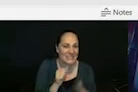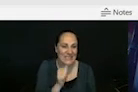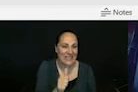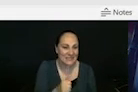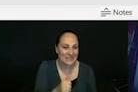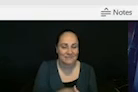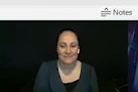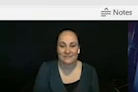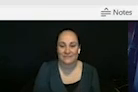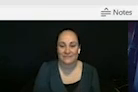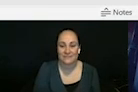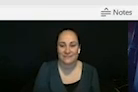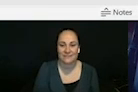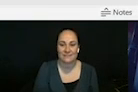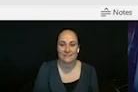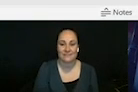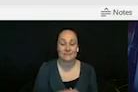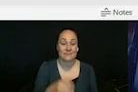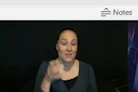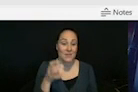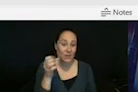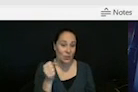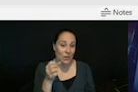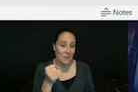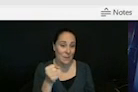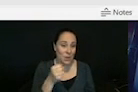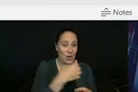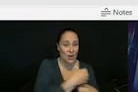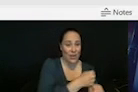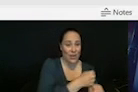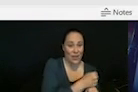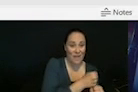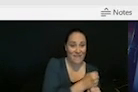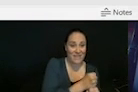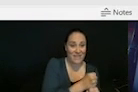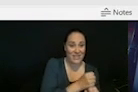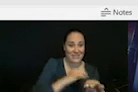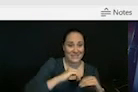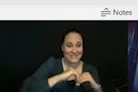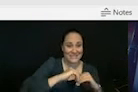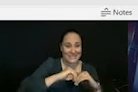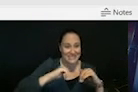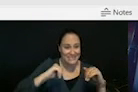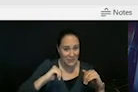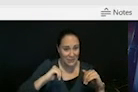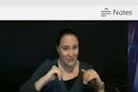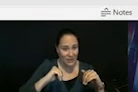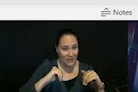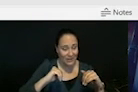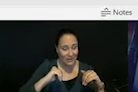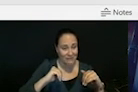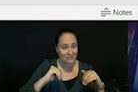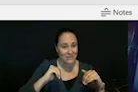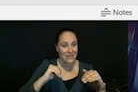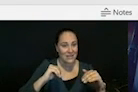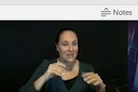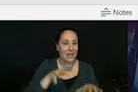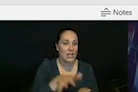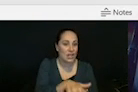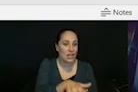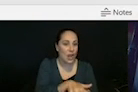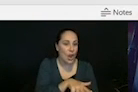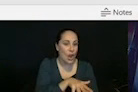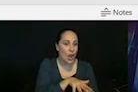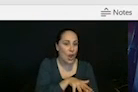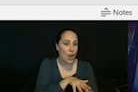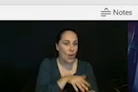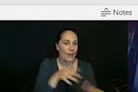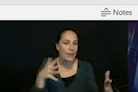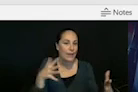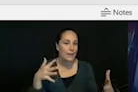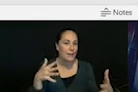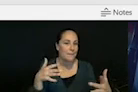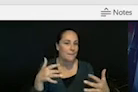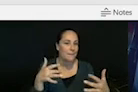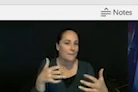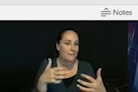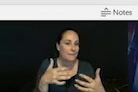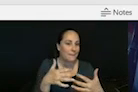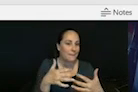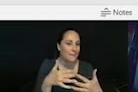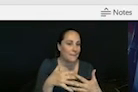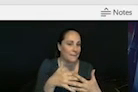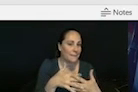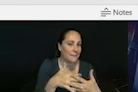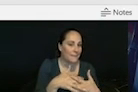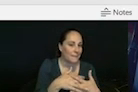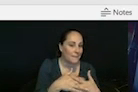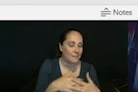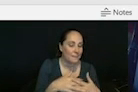creamer and the coffee has a distinct separation. For a little time, they do have a little separation, right? There's a little wall, if you would, that